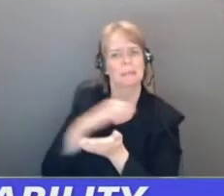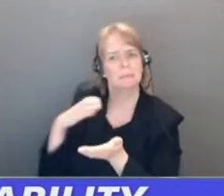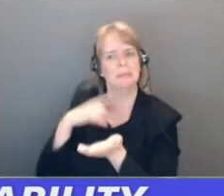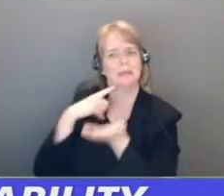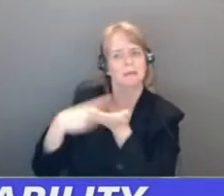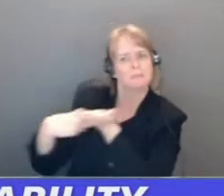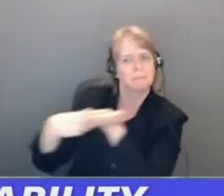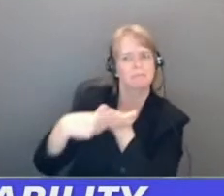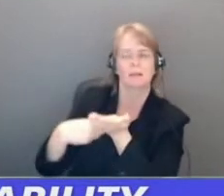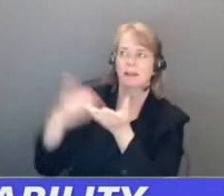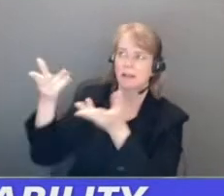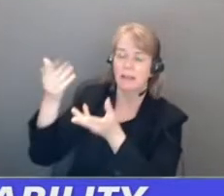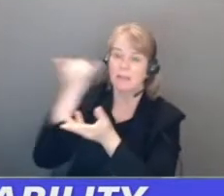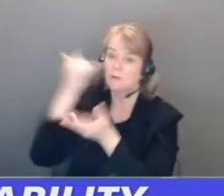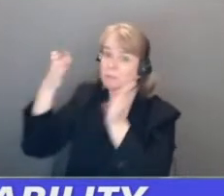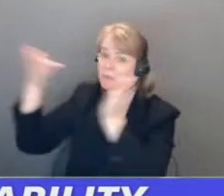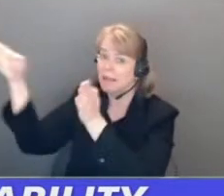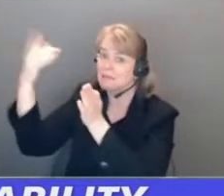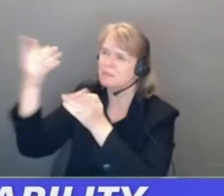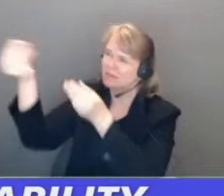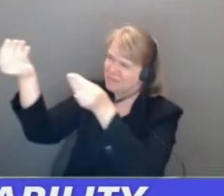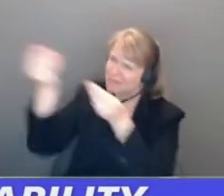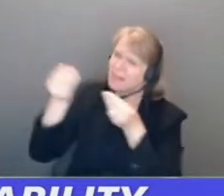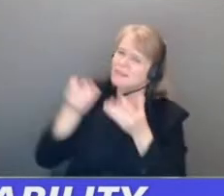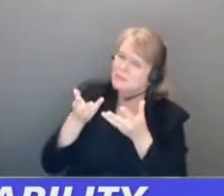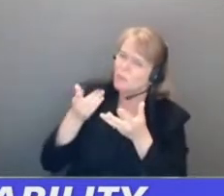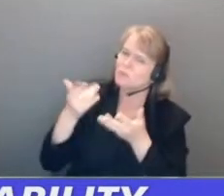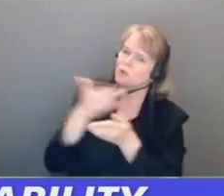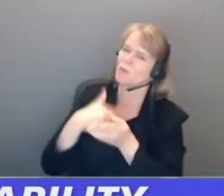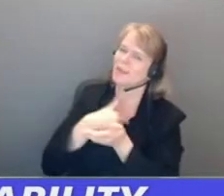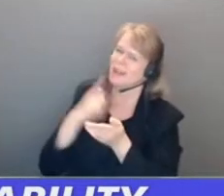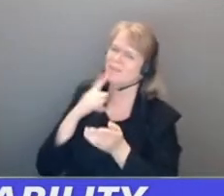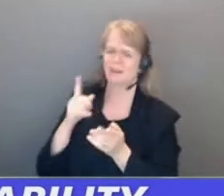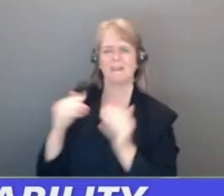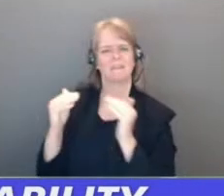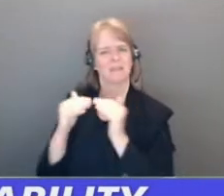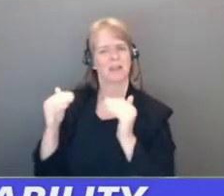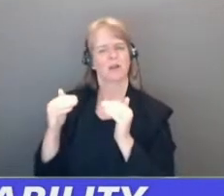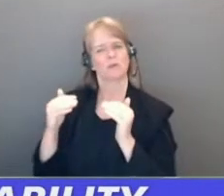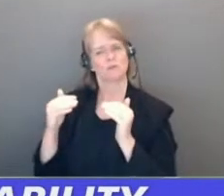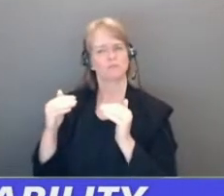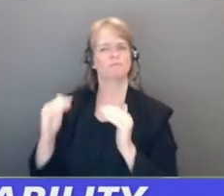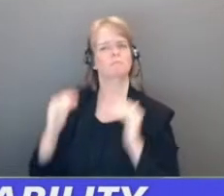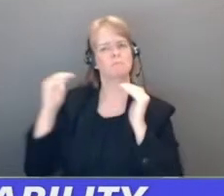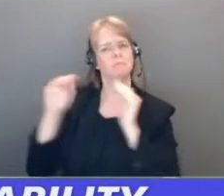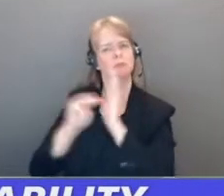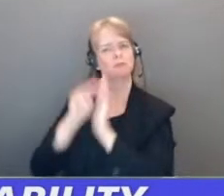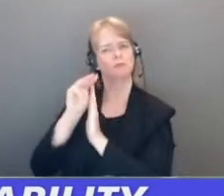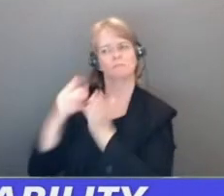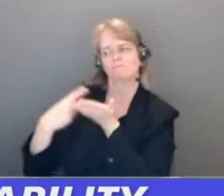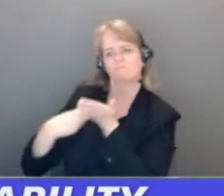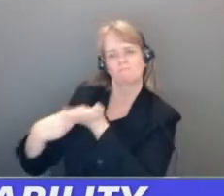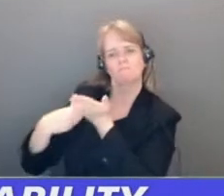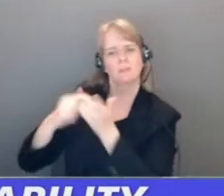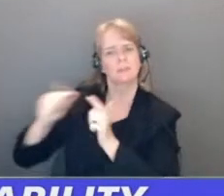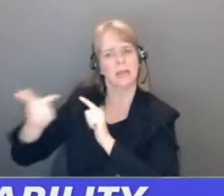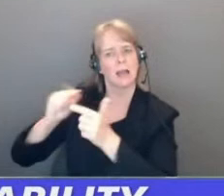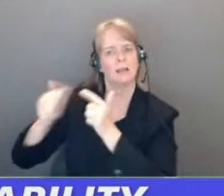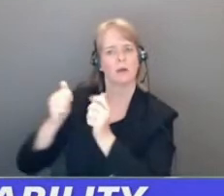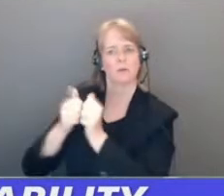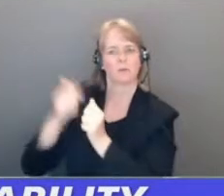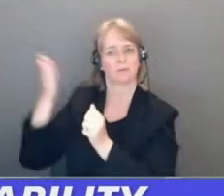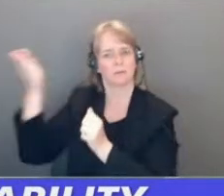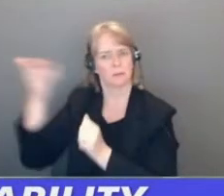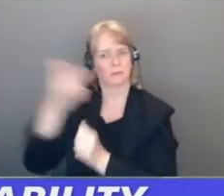that was coming down the pipe, so we could have a sensible and mature dialogue between the province and the city. I lived through Mike